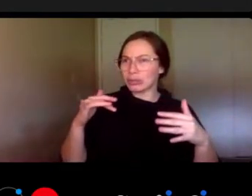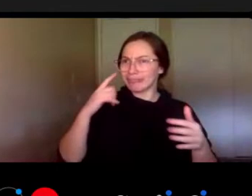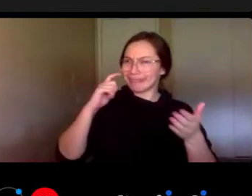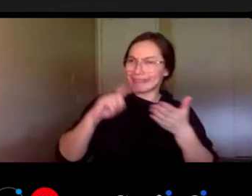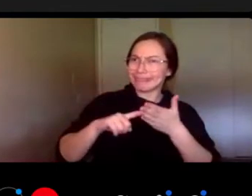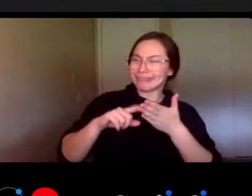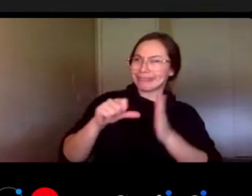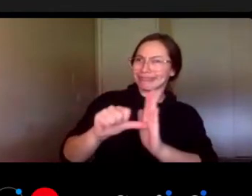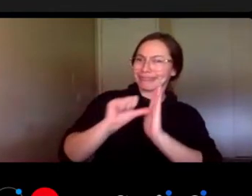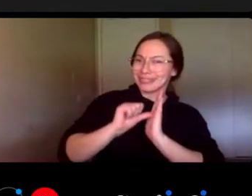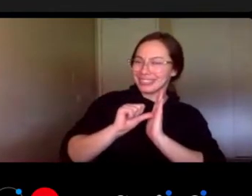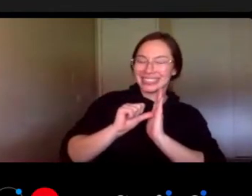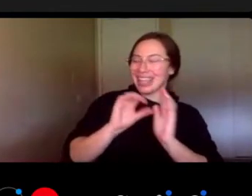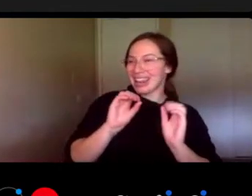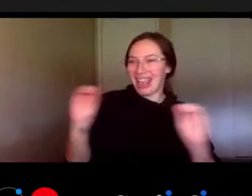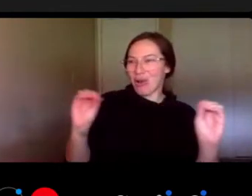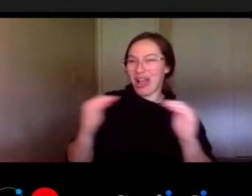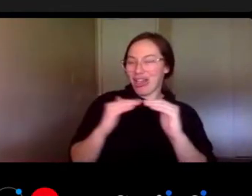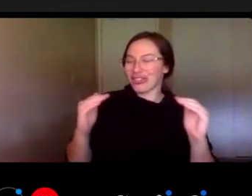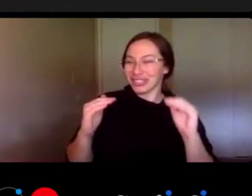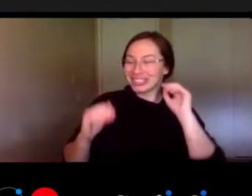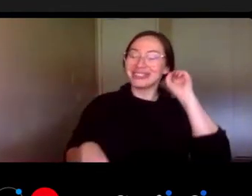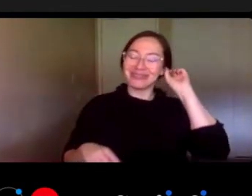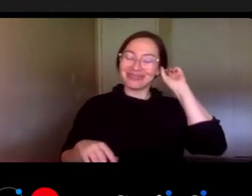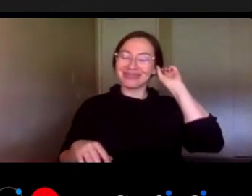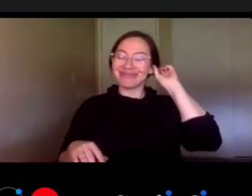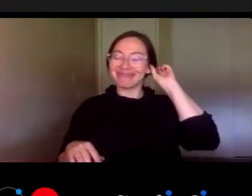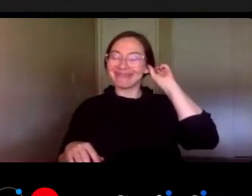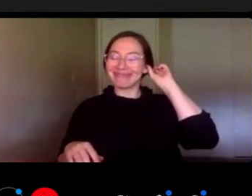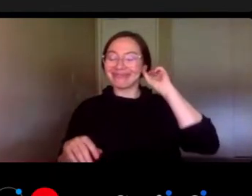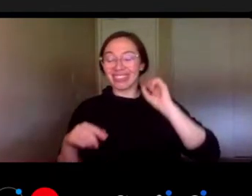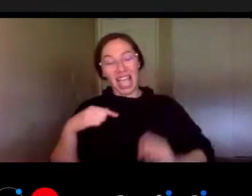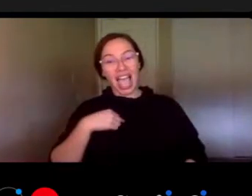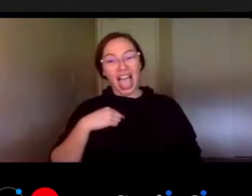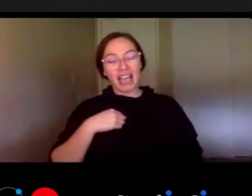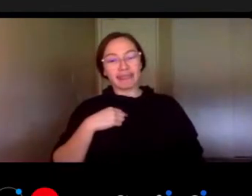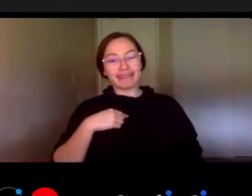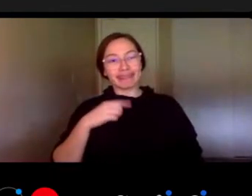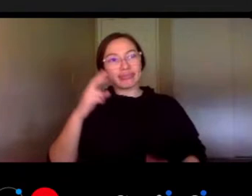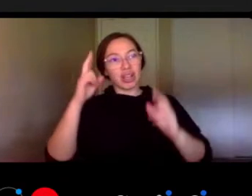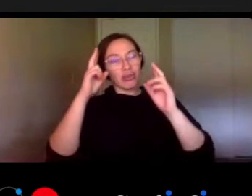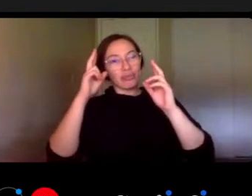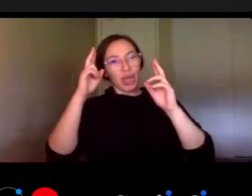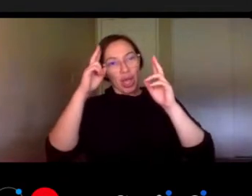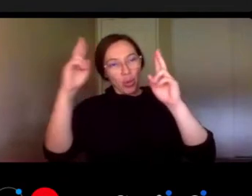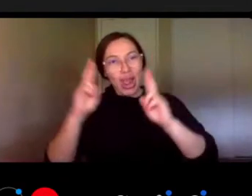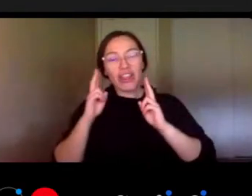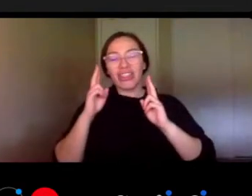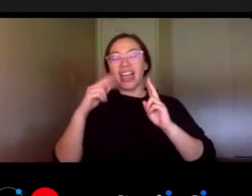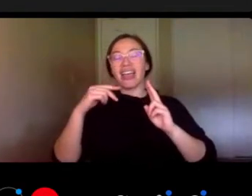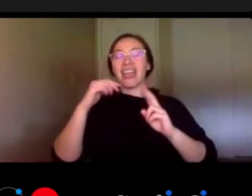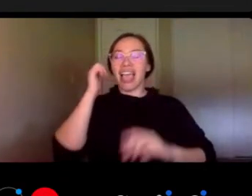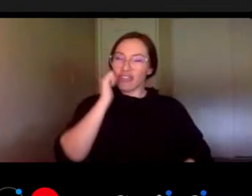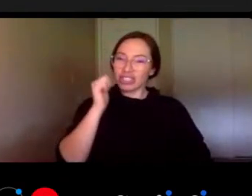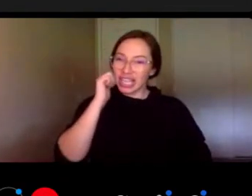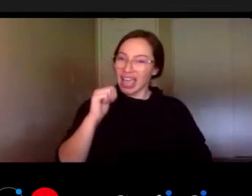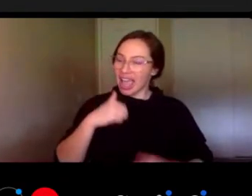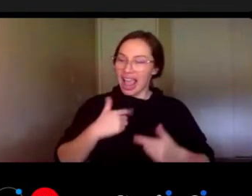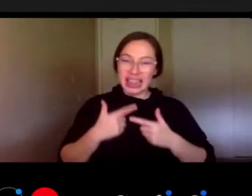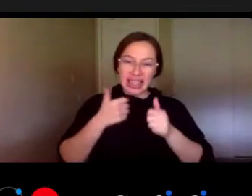Colton pride. And I wear that, and I take, and I live by that every single day. So.